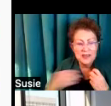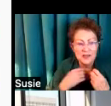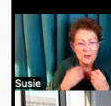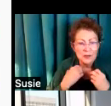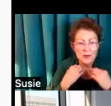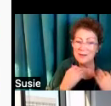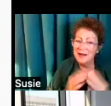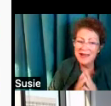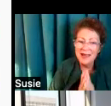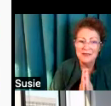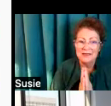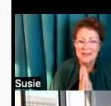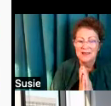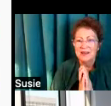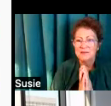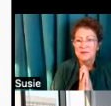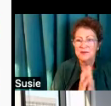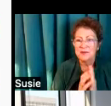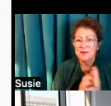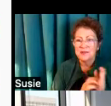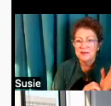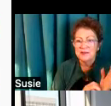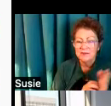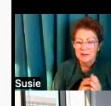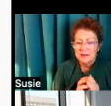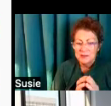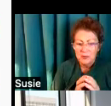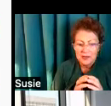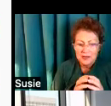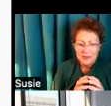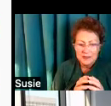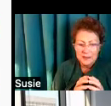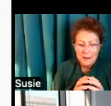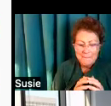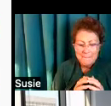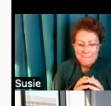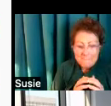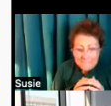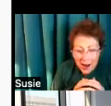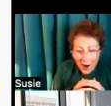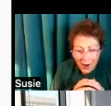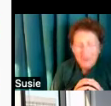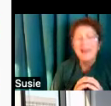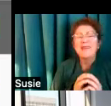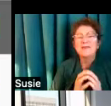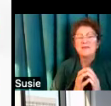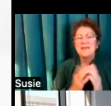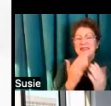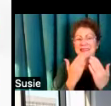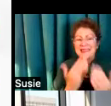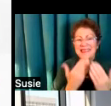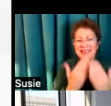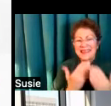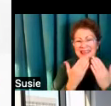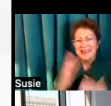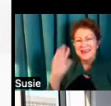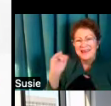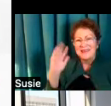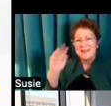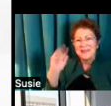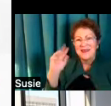Susie, the interpreter. I have to leave, and I'm so sorry to leave you at this point. That's okay, Susie. Thank you so Okay. much for joining us today. You